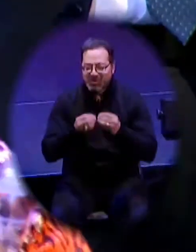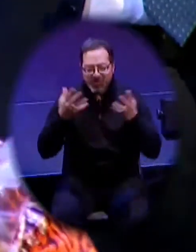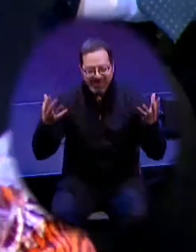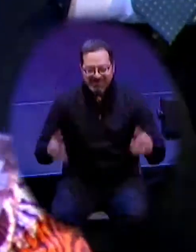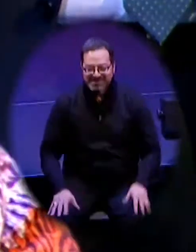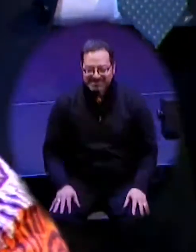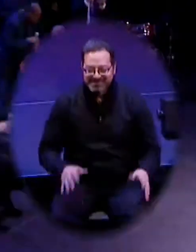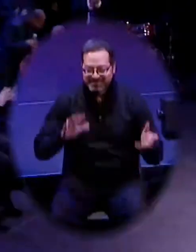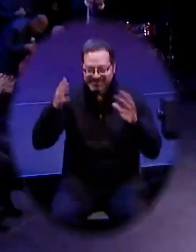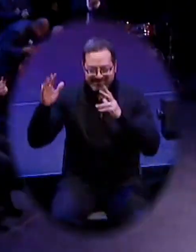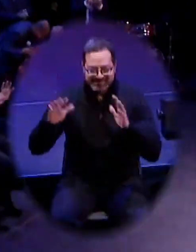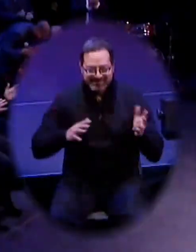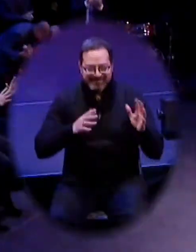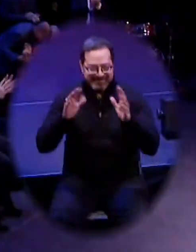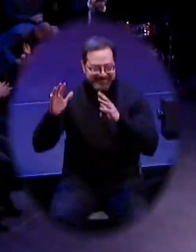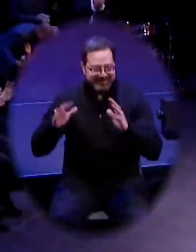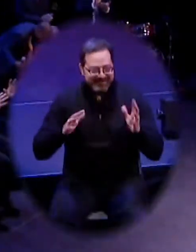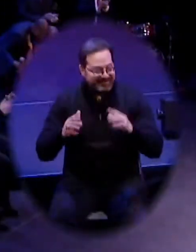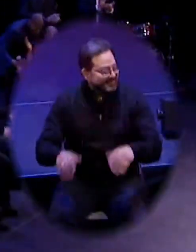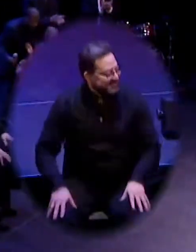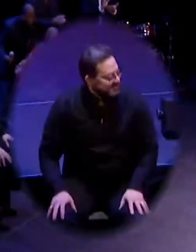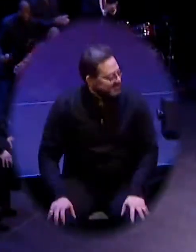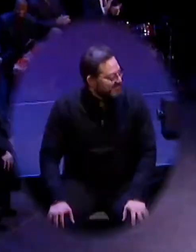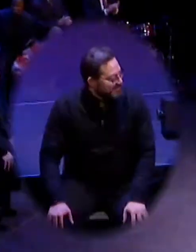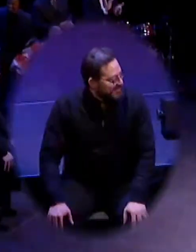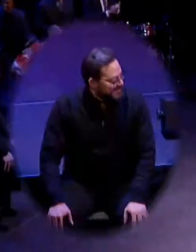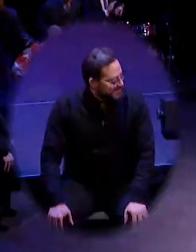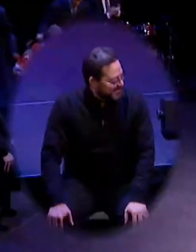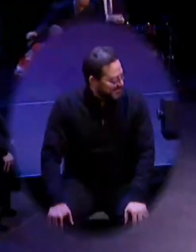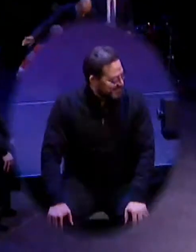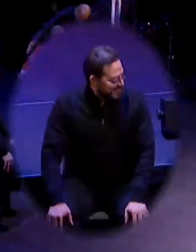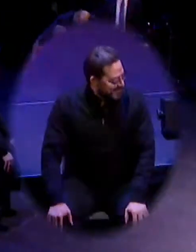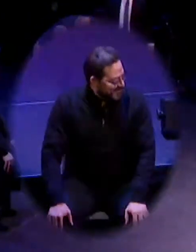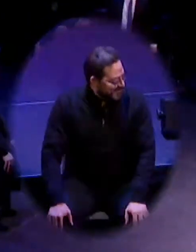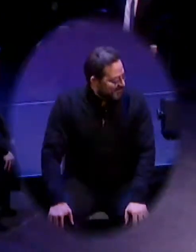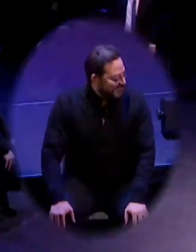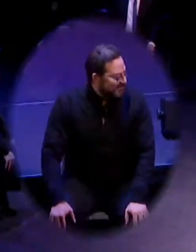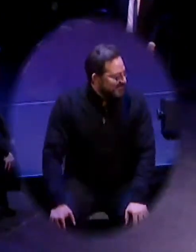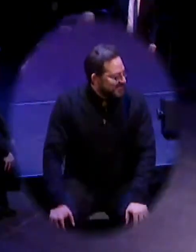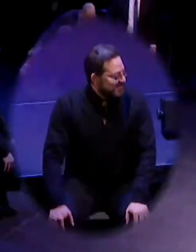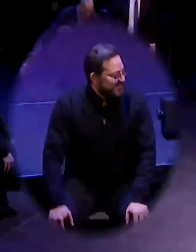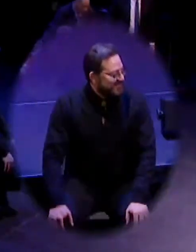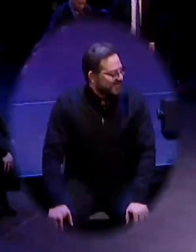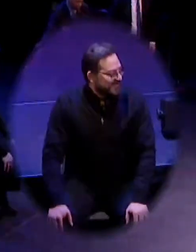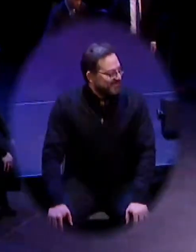much. Thank you.